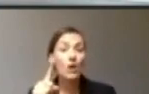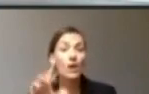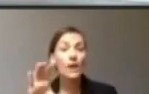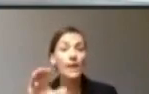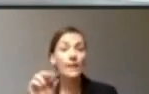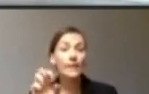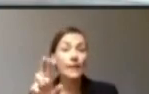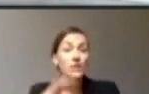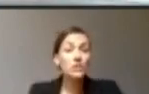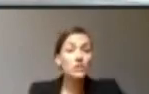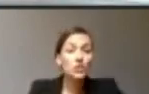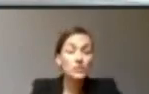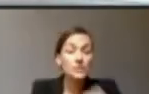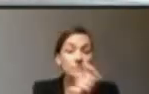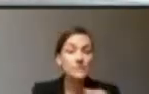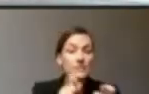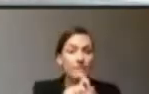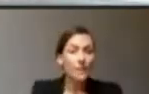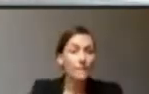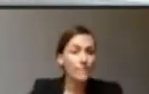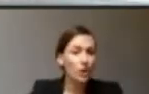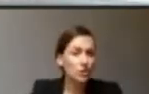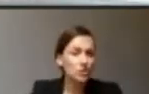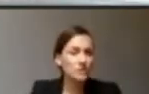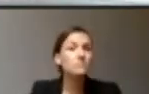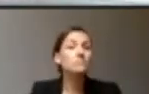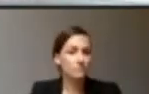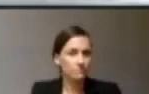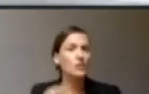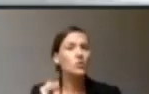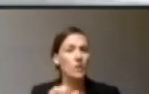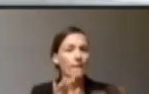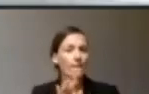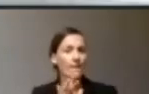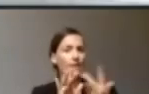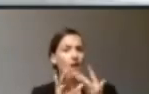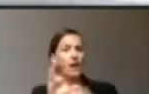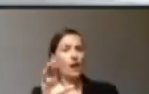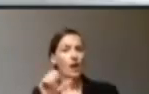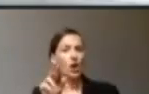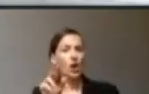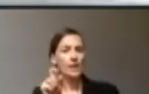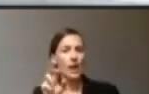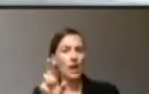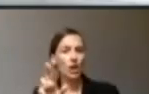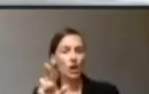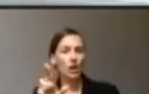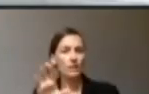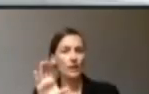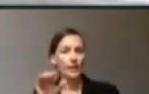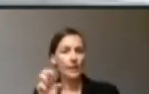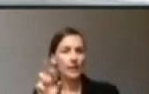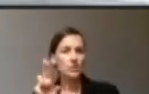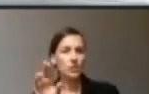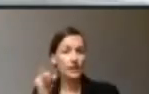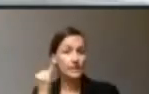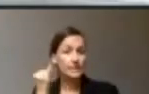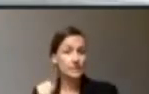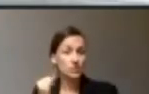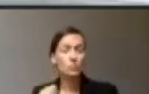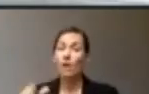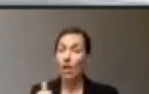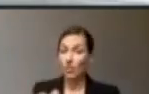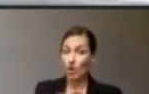cancer, more cancer specific partnerships, certainly you can reach out to us at Karmanos Cancer Institute. For other areas, because we